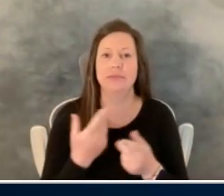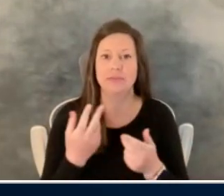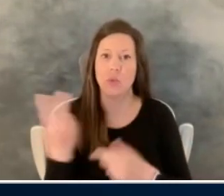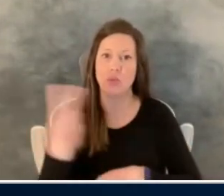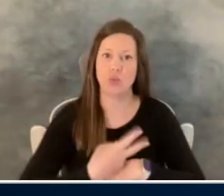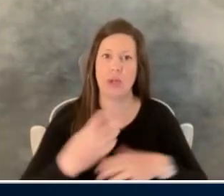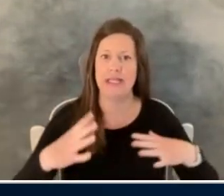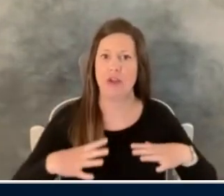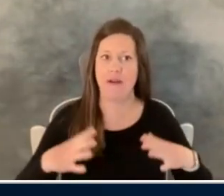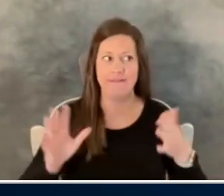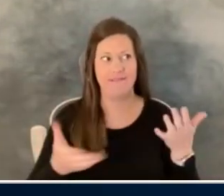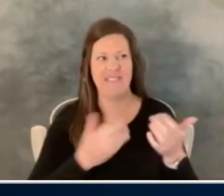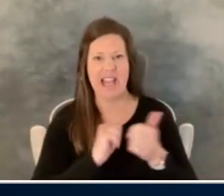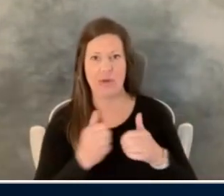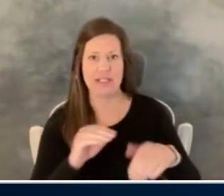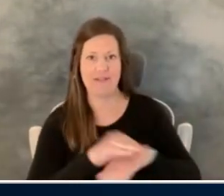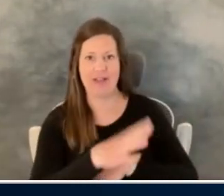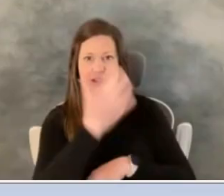rest of your sleep hygiene?